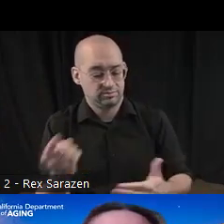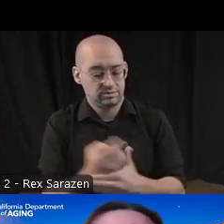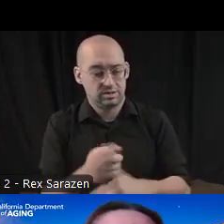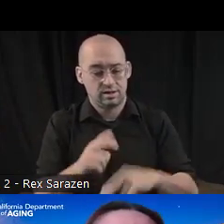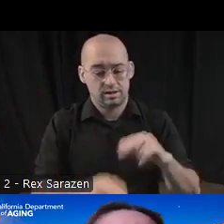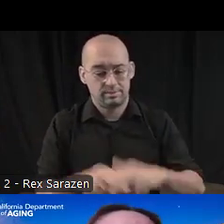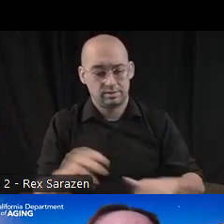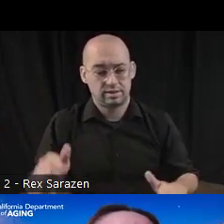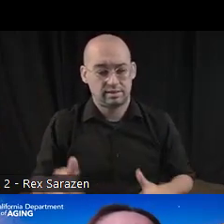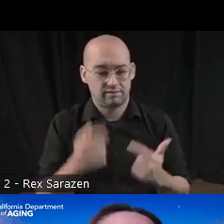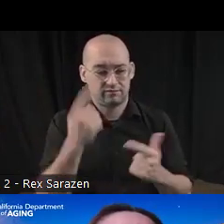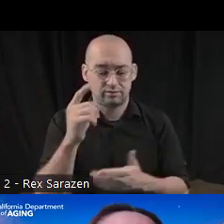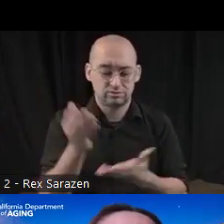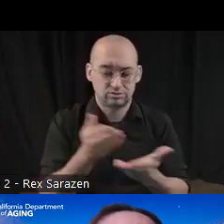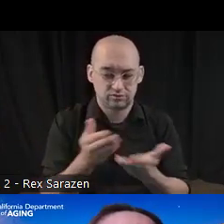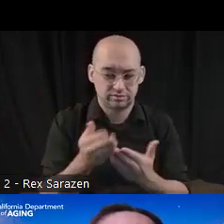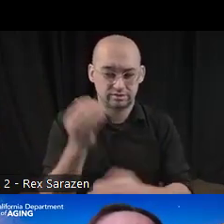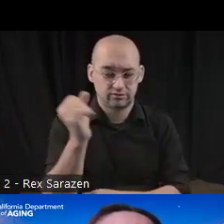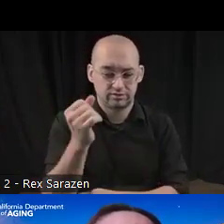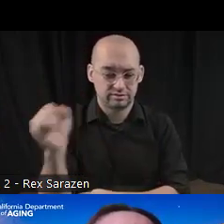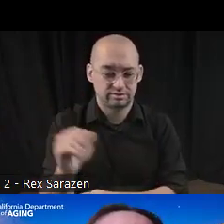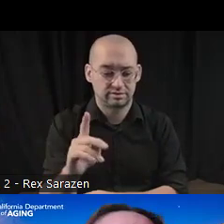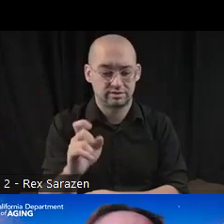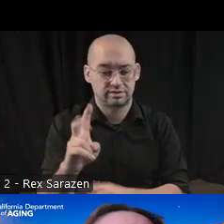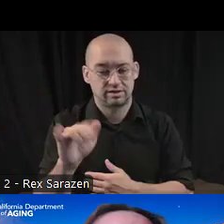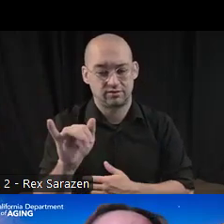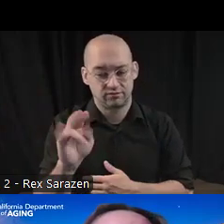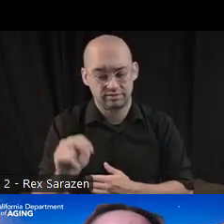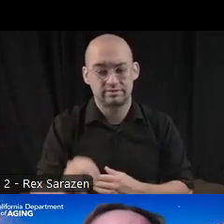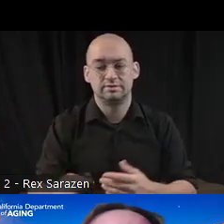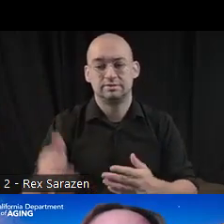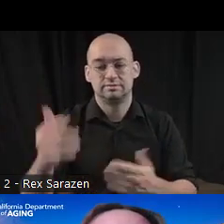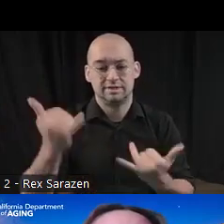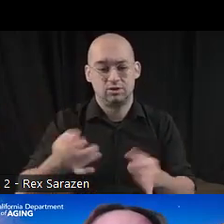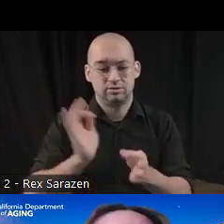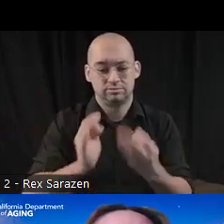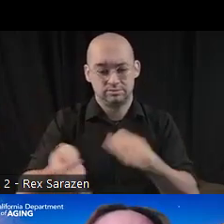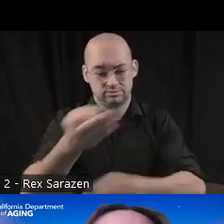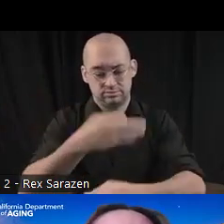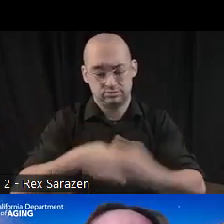service and advocacy. We have Kevin, who has spent nearly 2 decades leading efforts